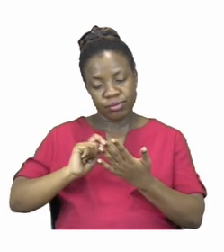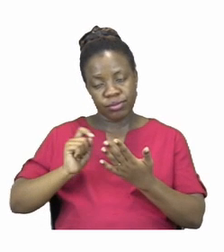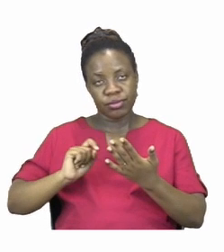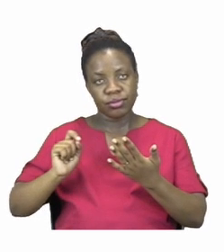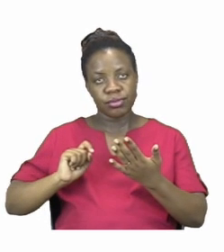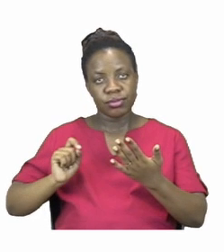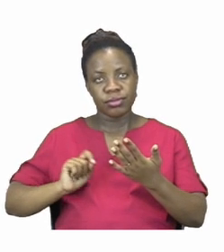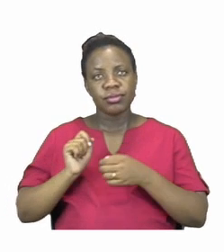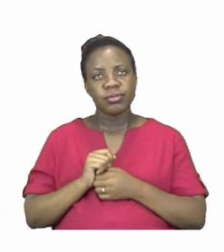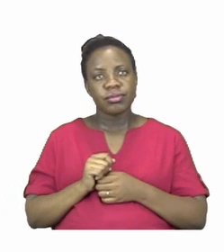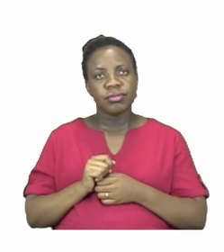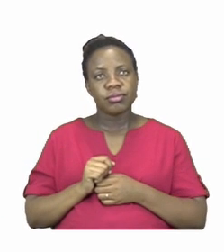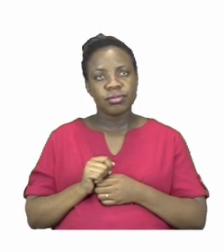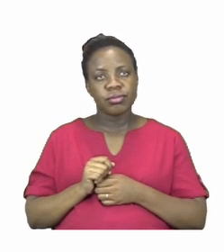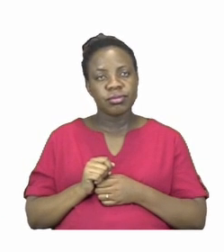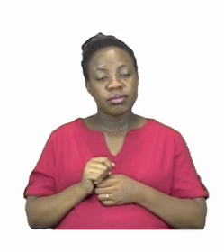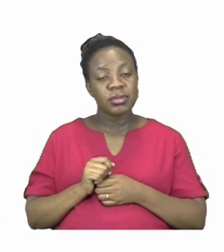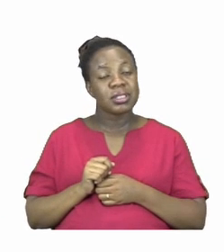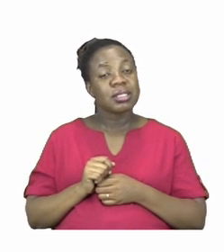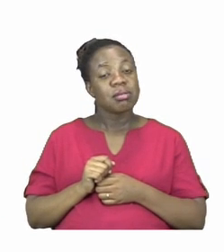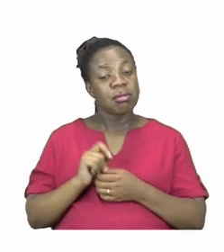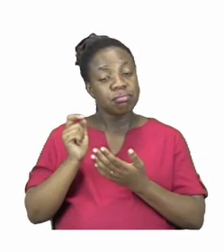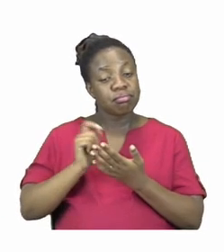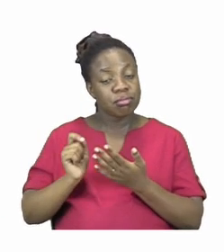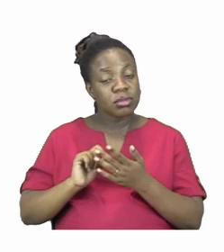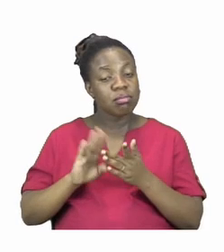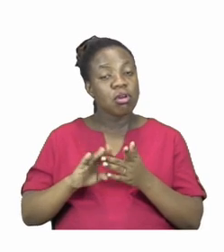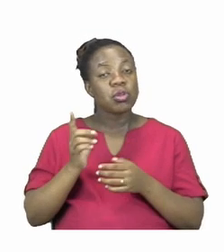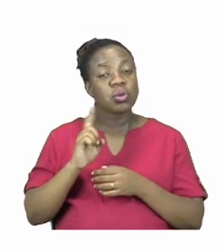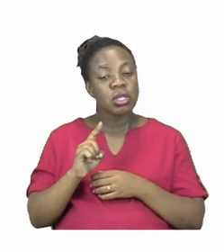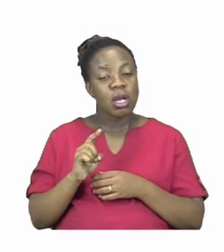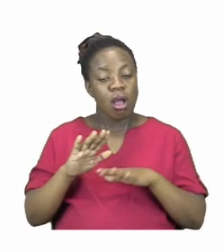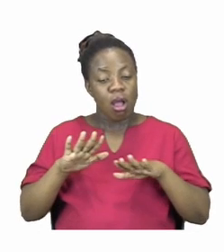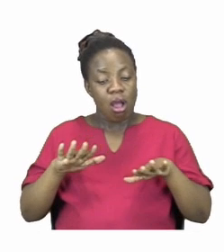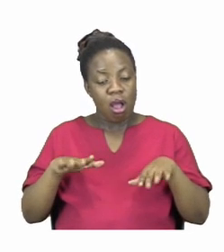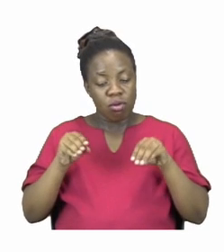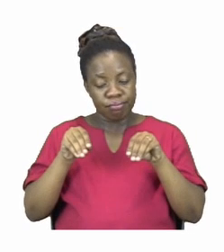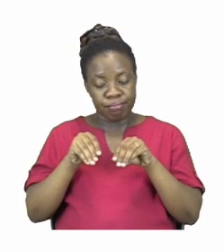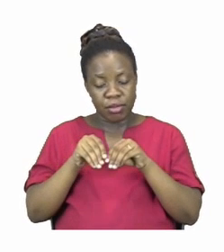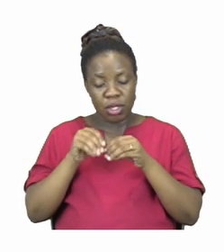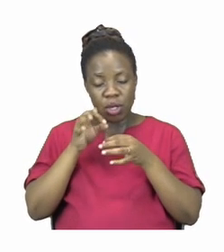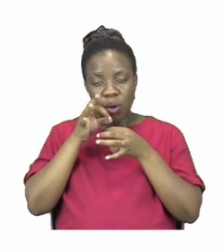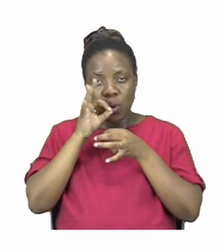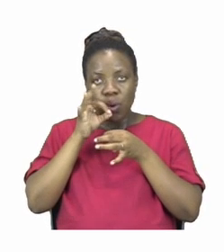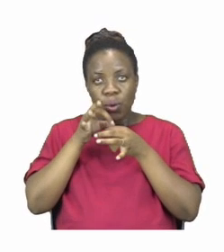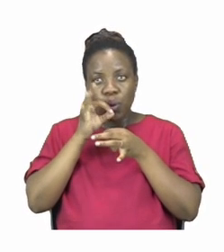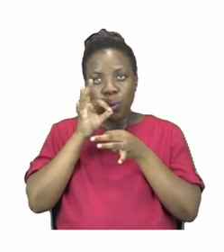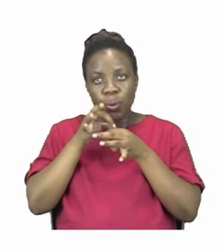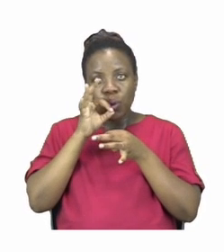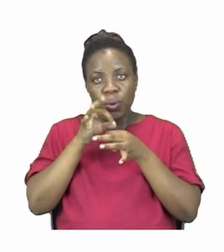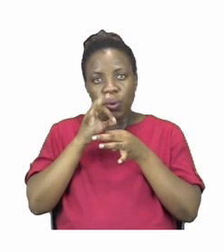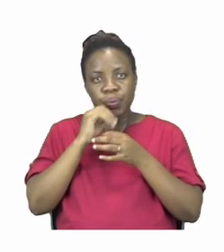Today, it is all about making a cup of tea. Now, if you look at the words in the box, you'll be able to read